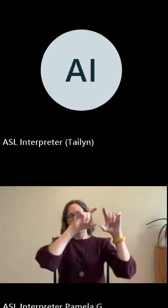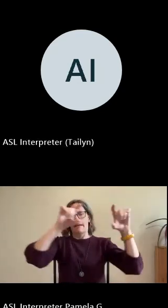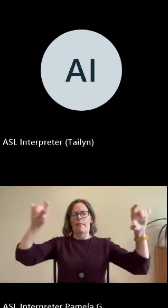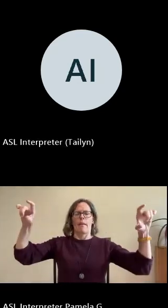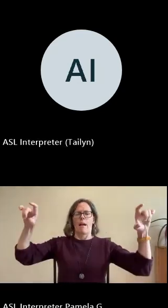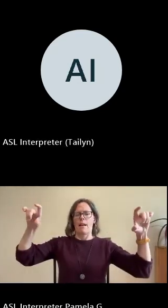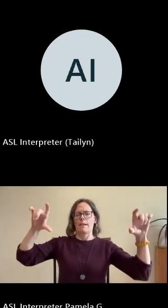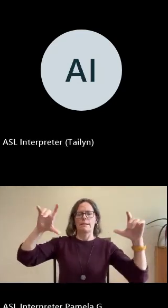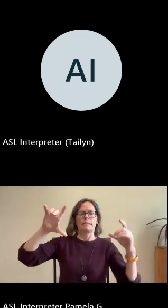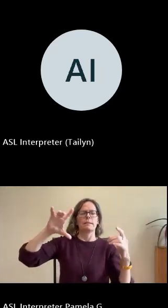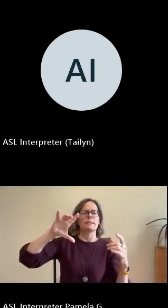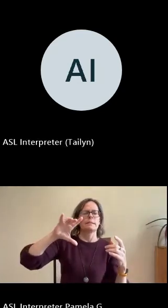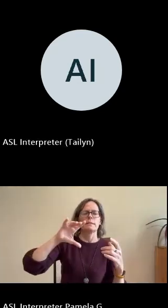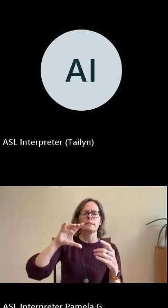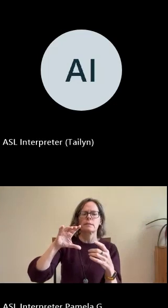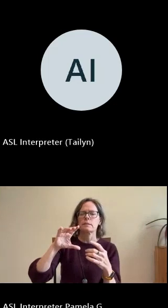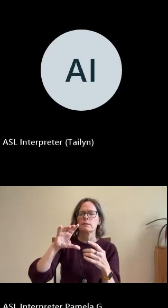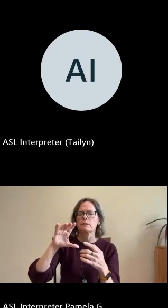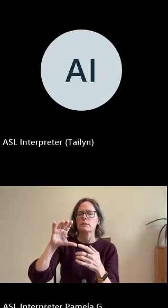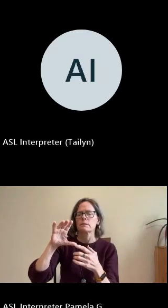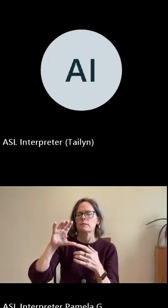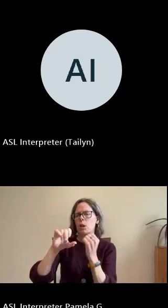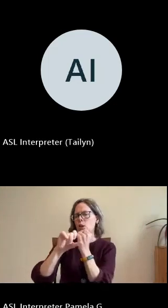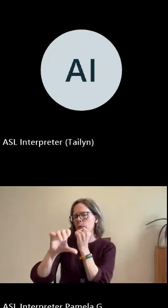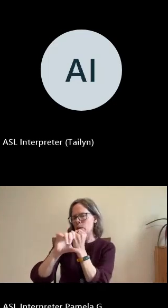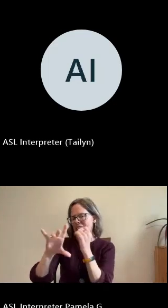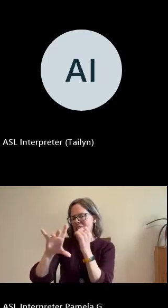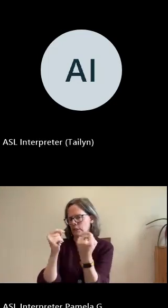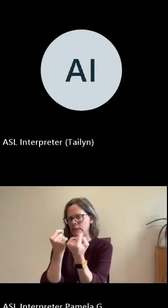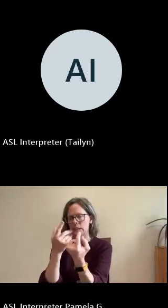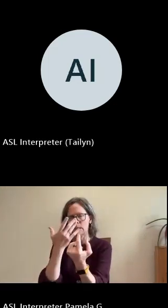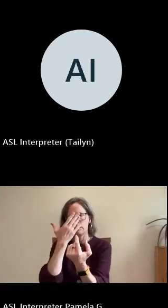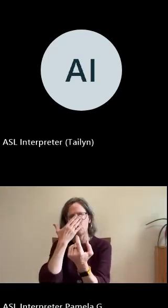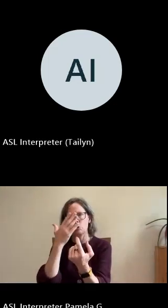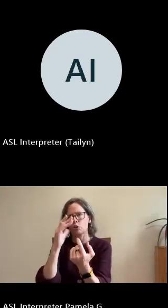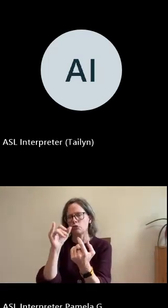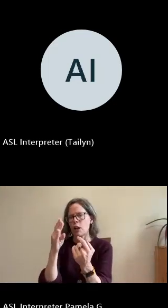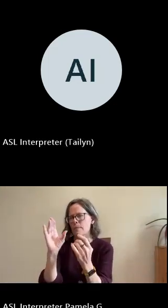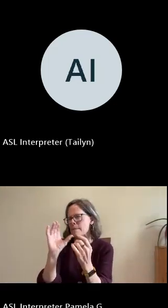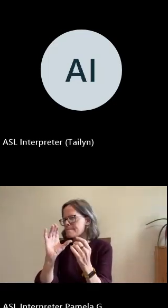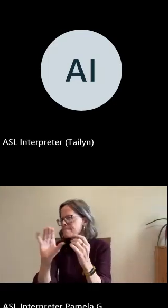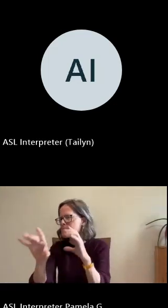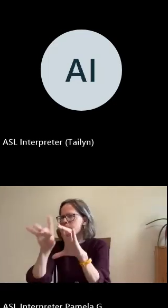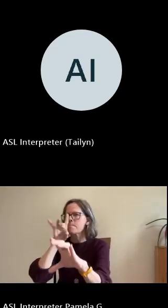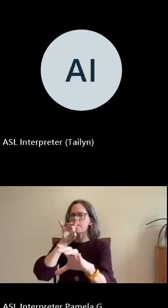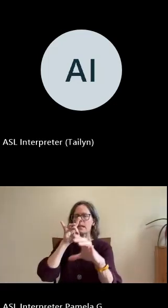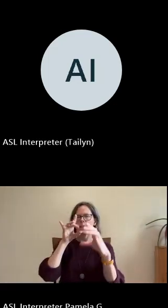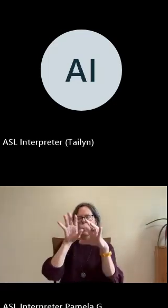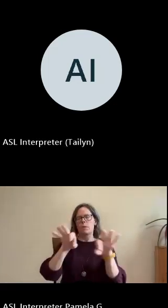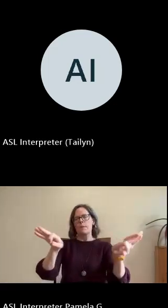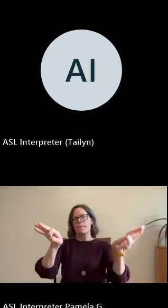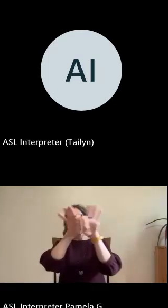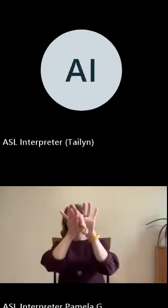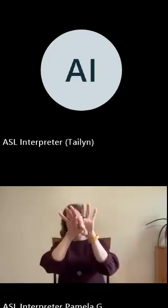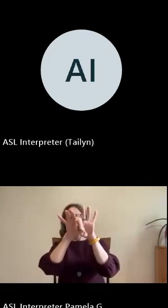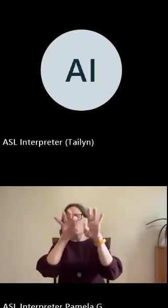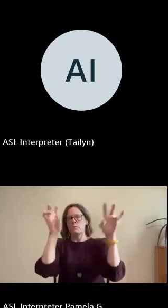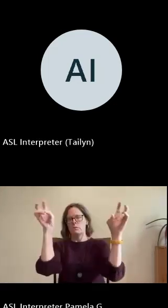Our comms team does an awesome job of picking out the hot topics to be communicated